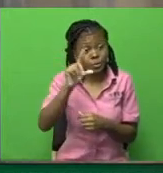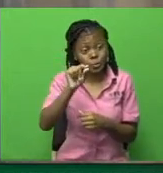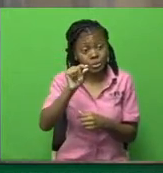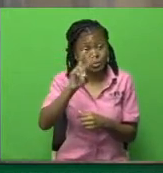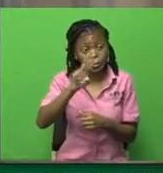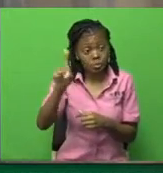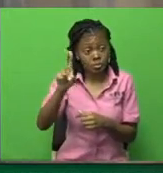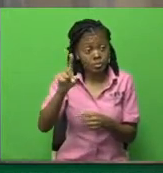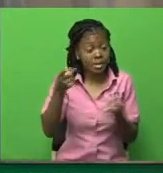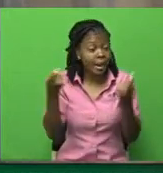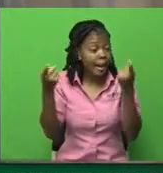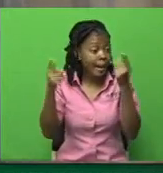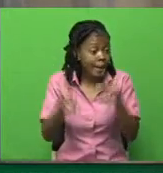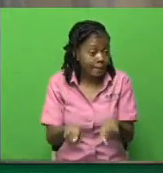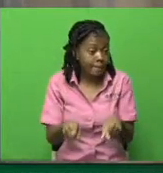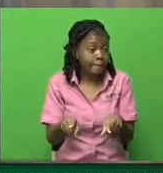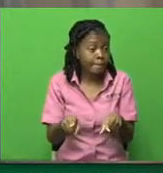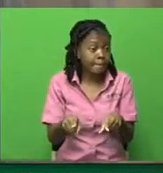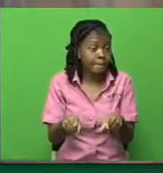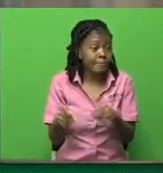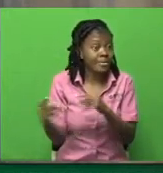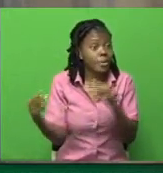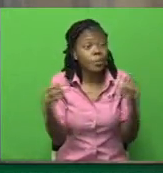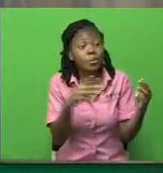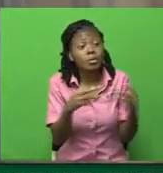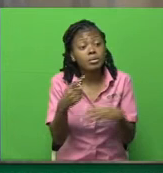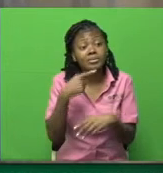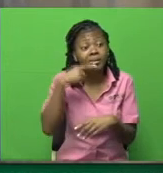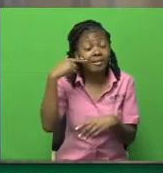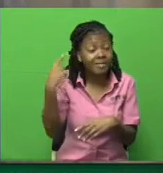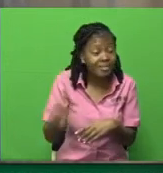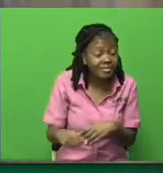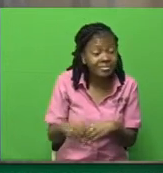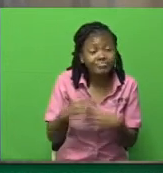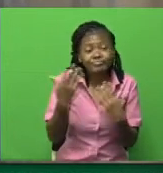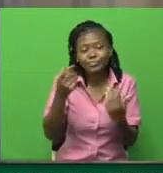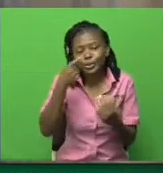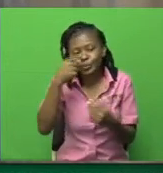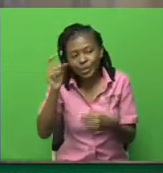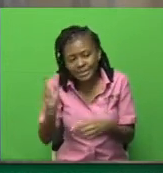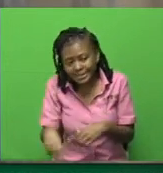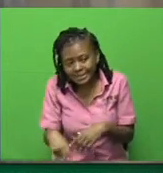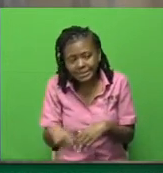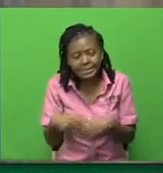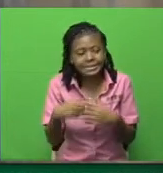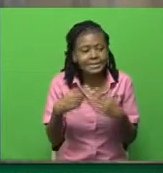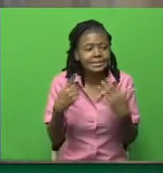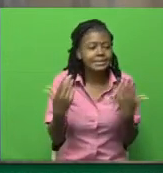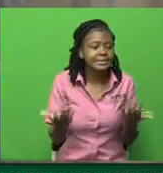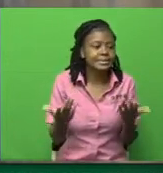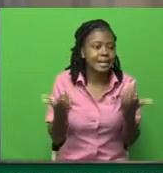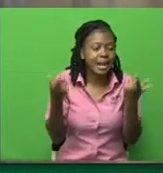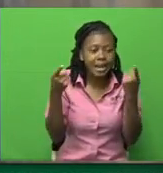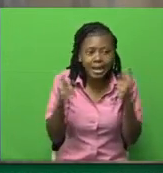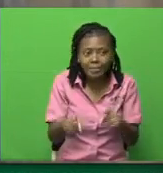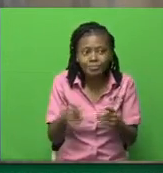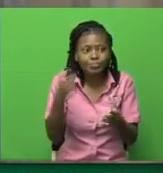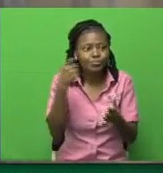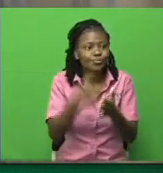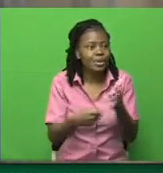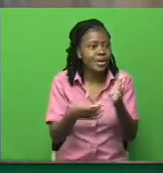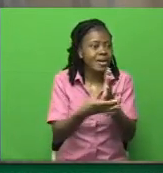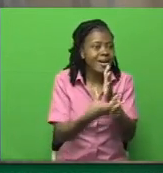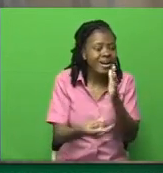Russia Ukraine war has led to lead the world into a period of high oil natural gas and